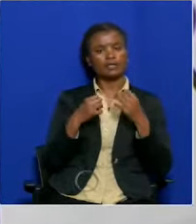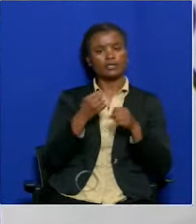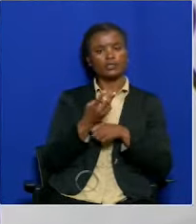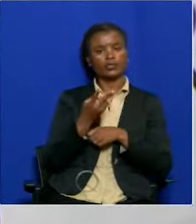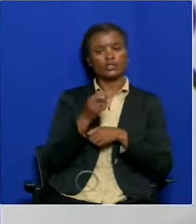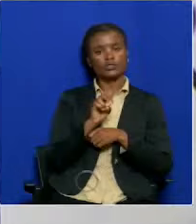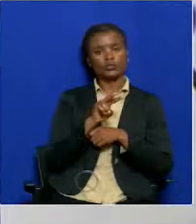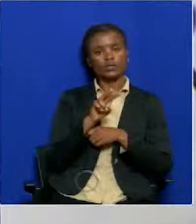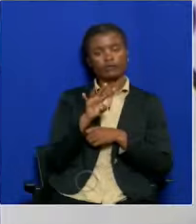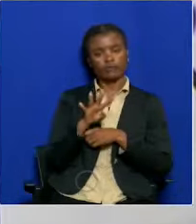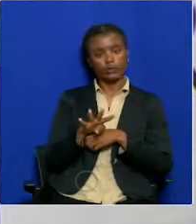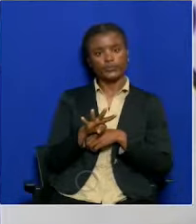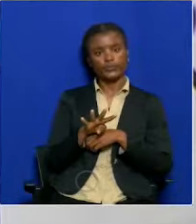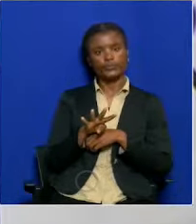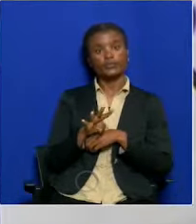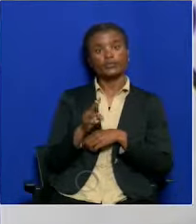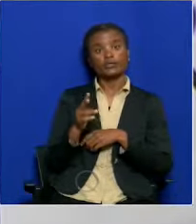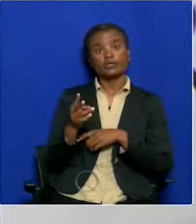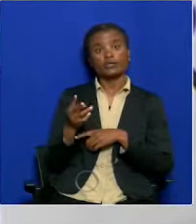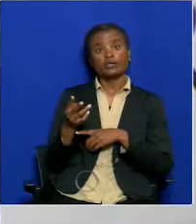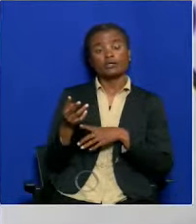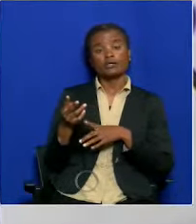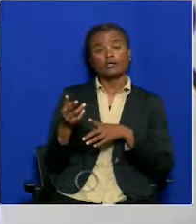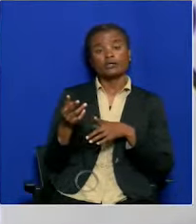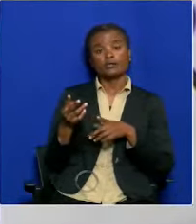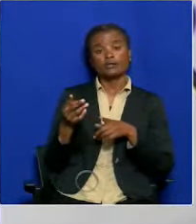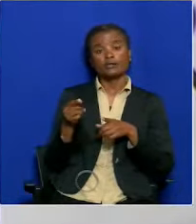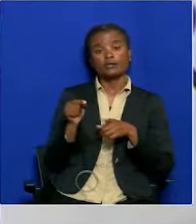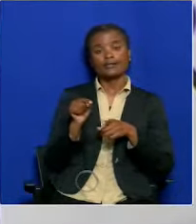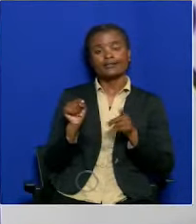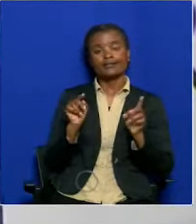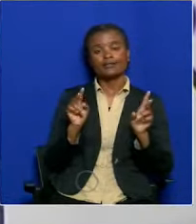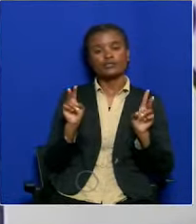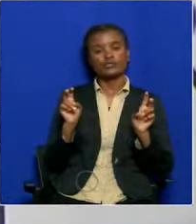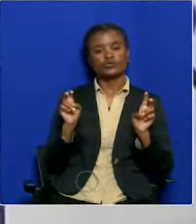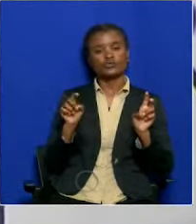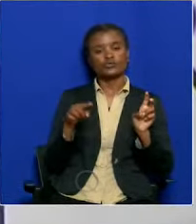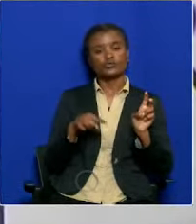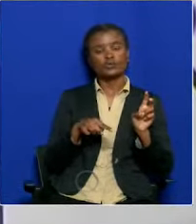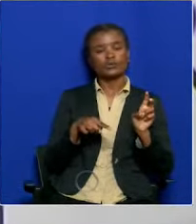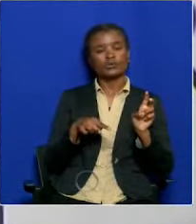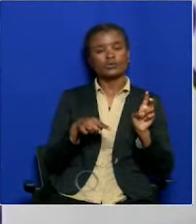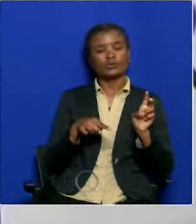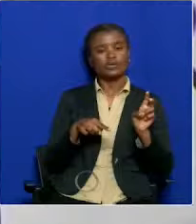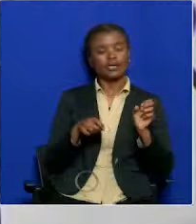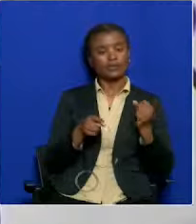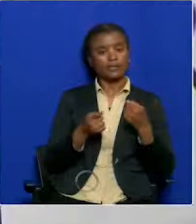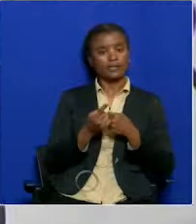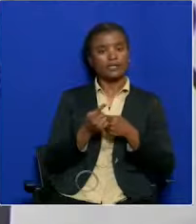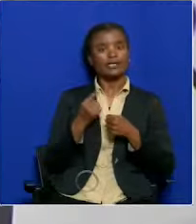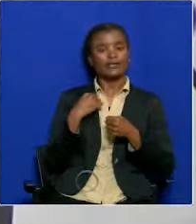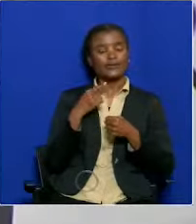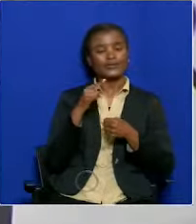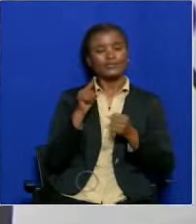already the issue of the dealing, but I know it's not about the dealing, it's about me